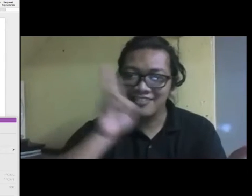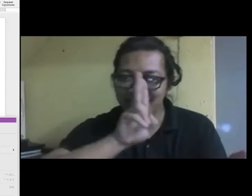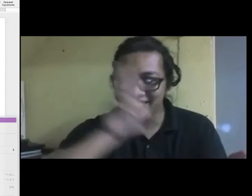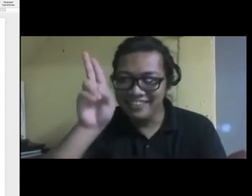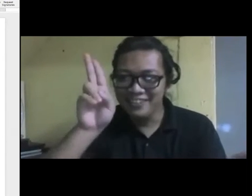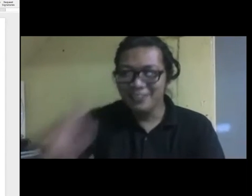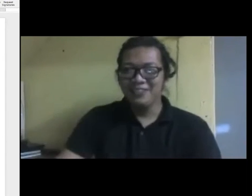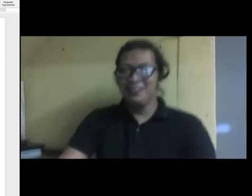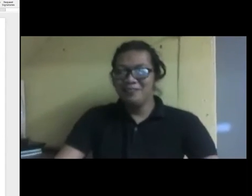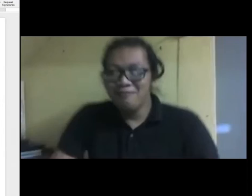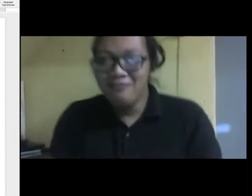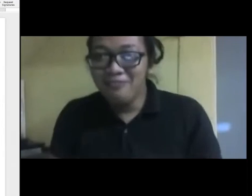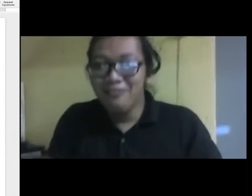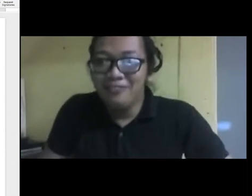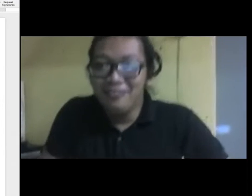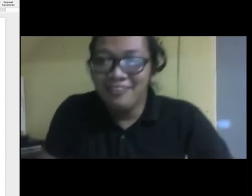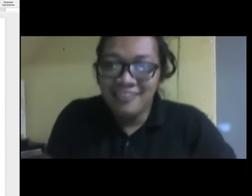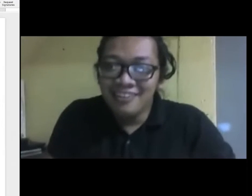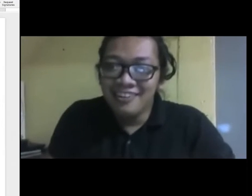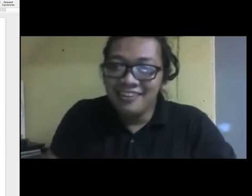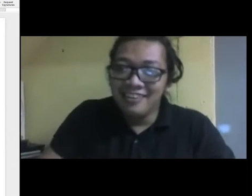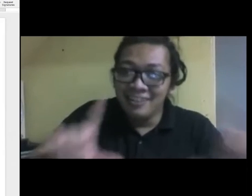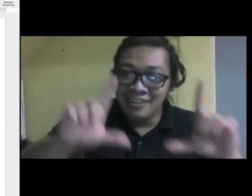out with question on the face